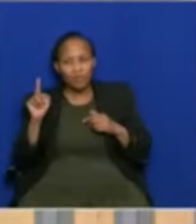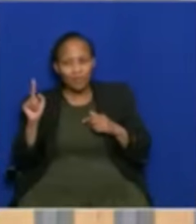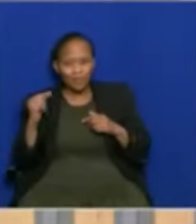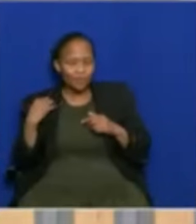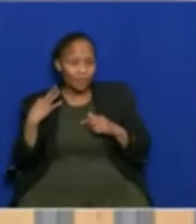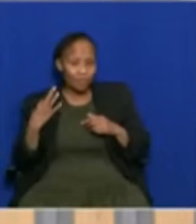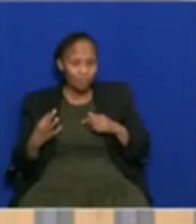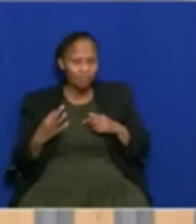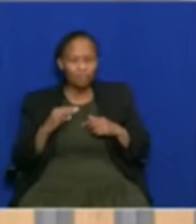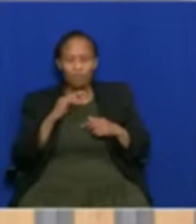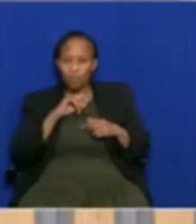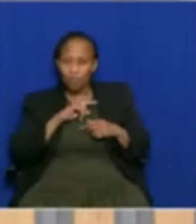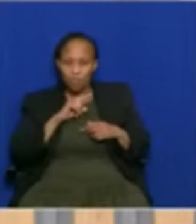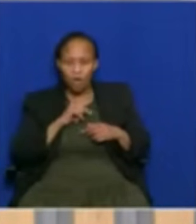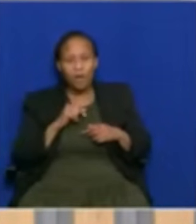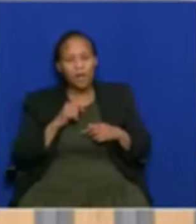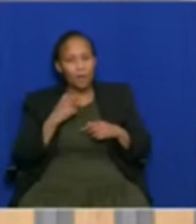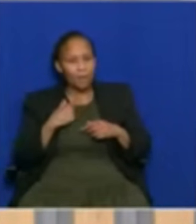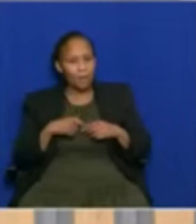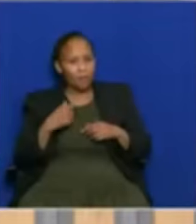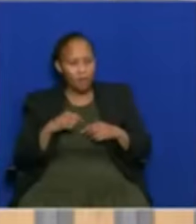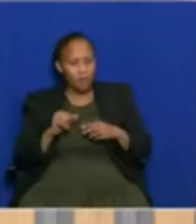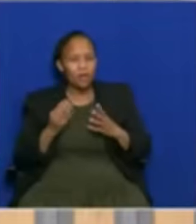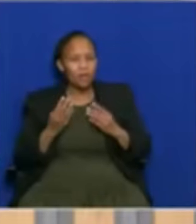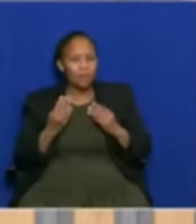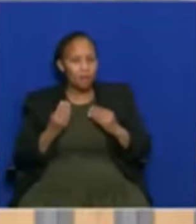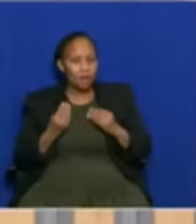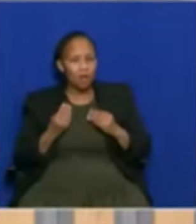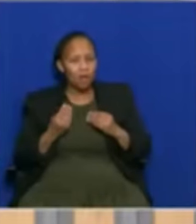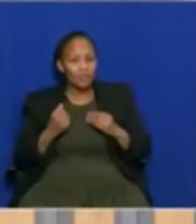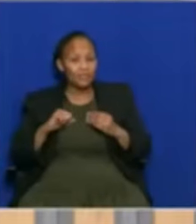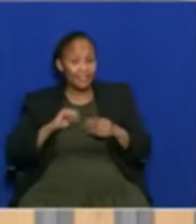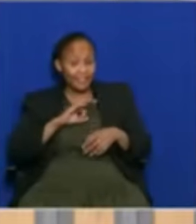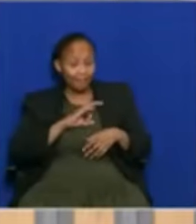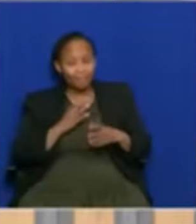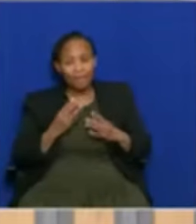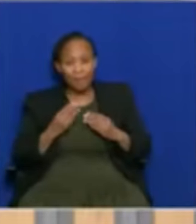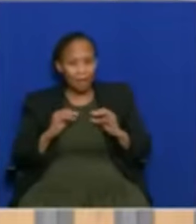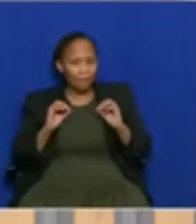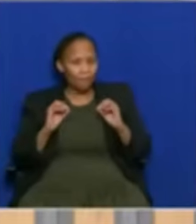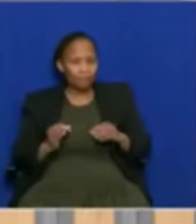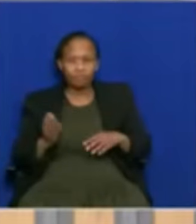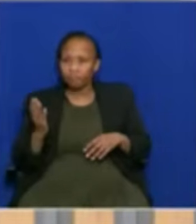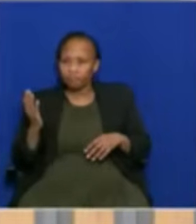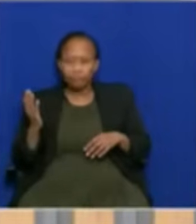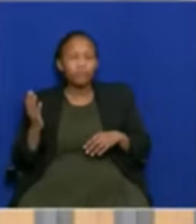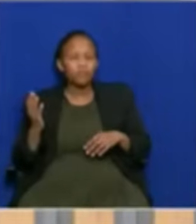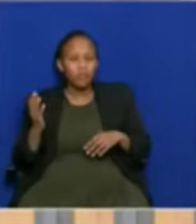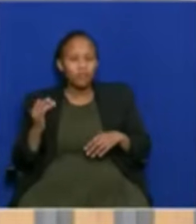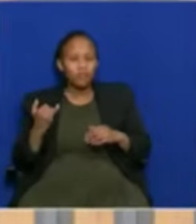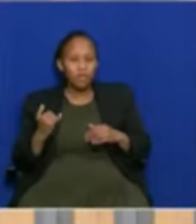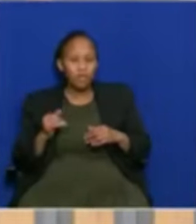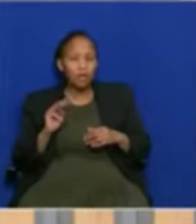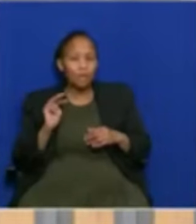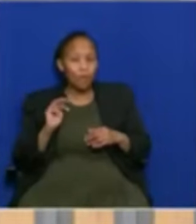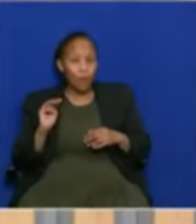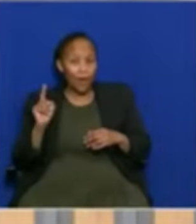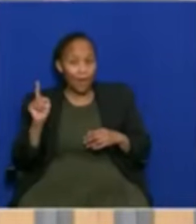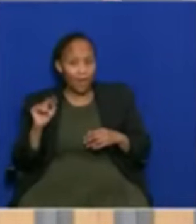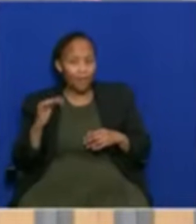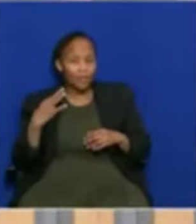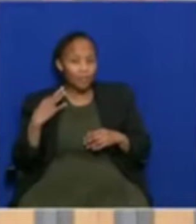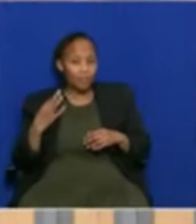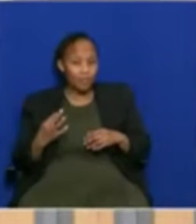number. Through Ncube's unlawful and intentional action, Mukwele's application was registered